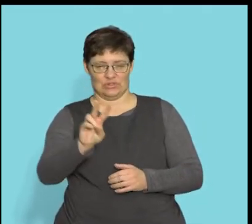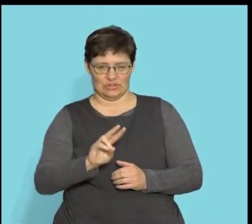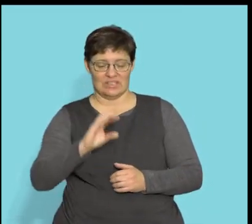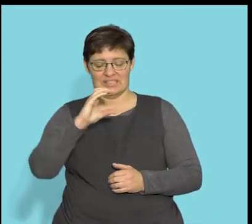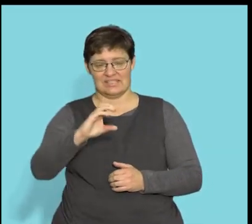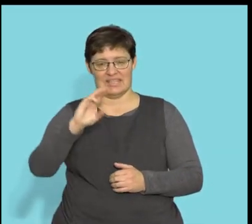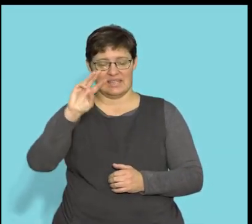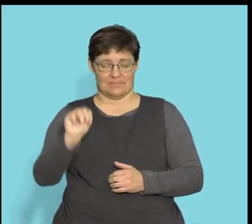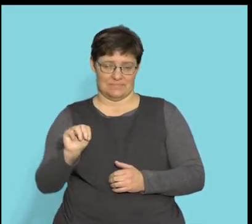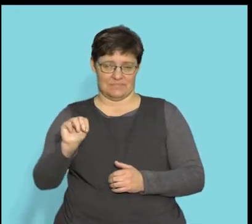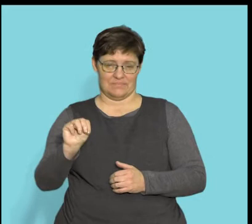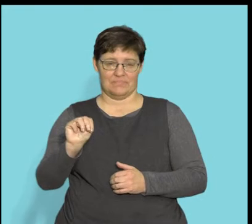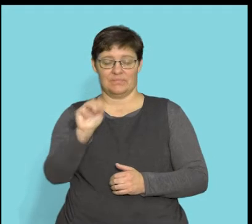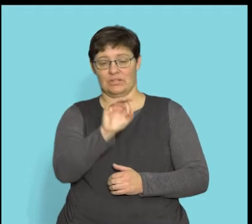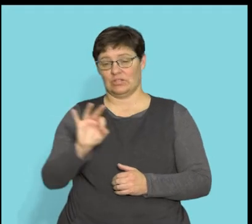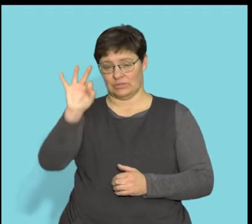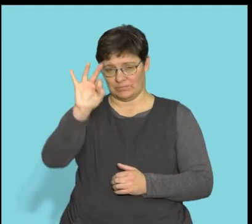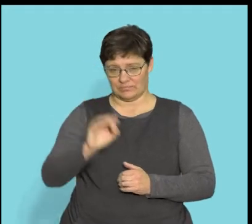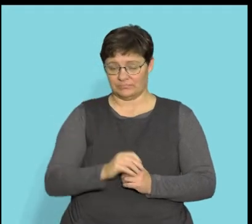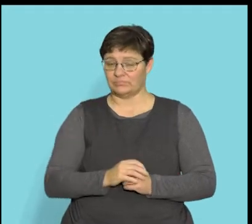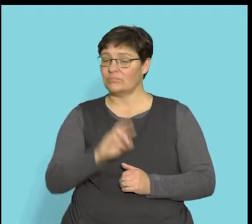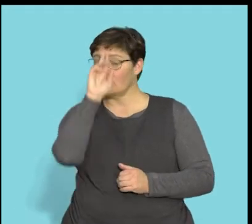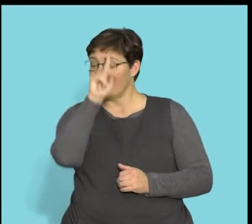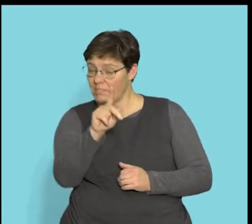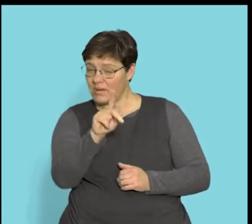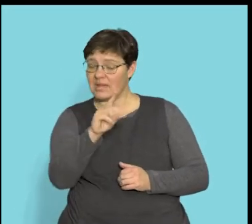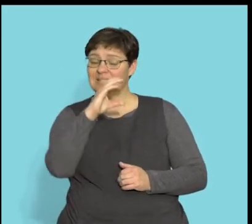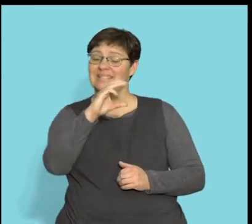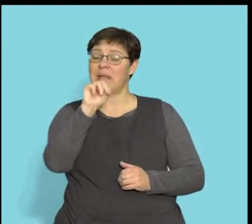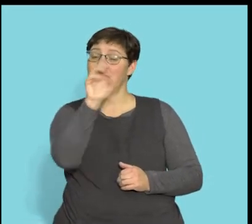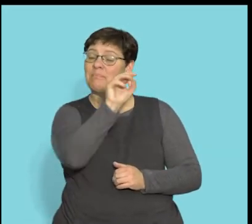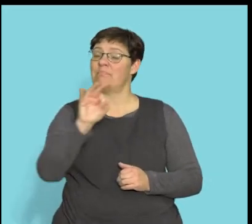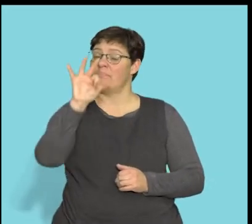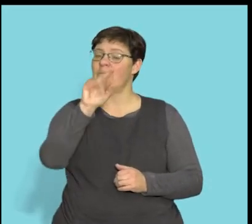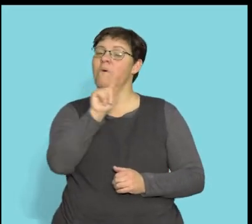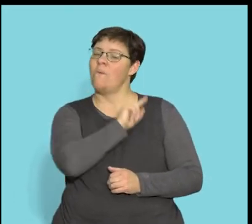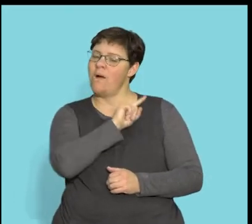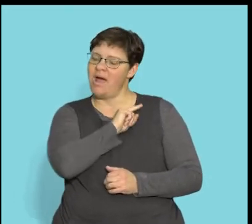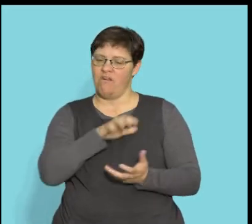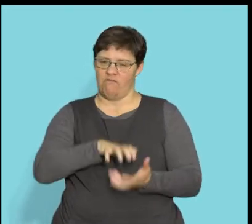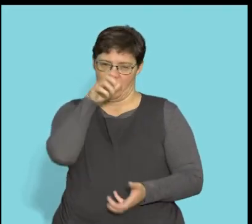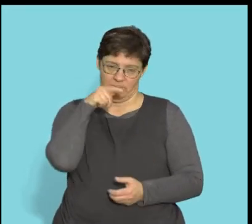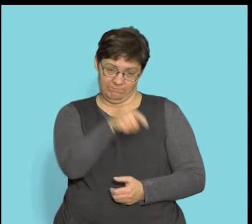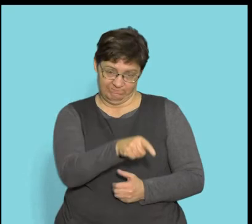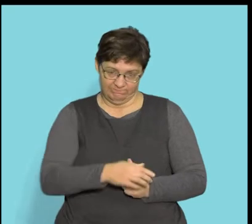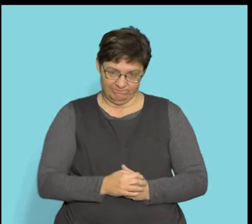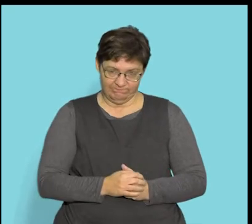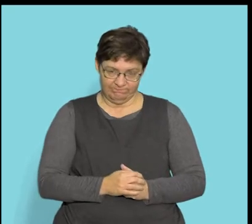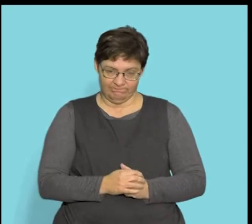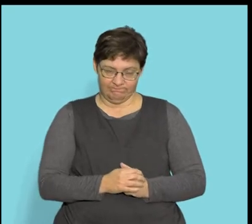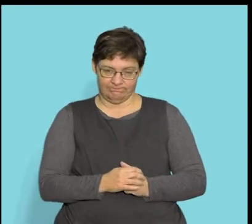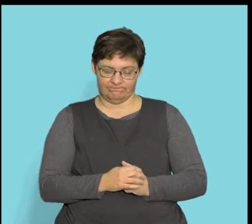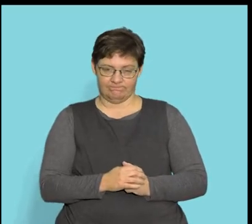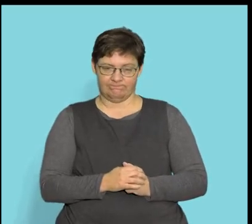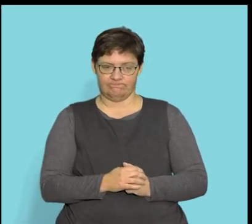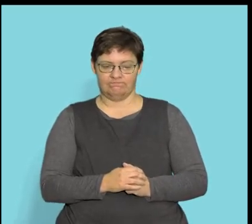132 centimeters cubed. Please remember, it is centimeters cubed because this is a volume.